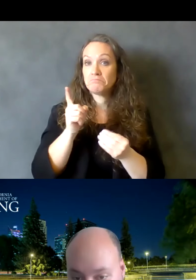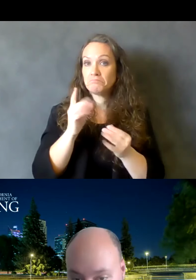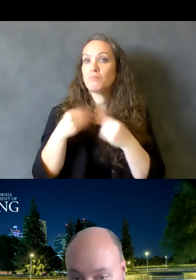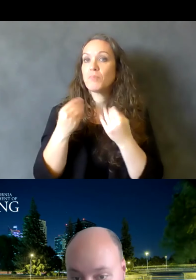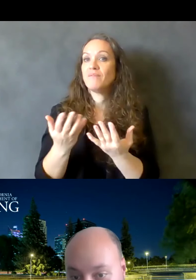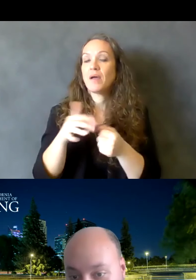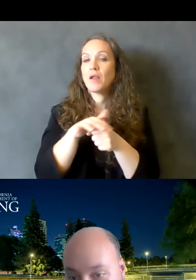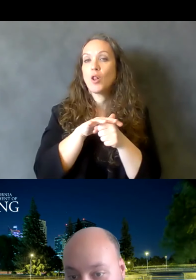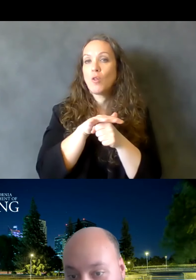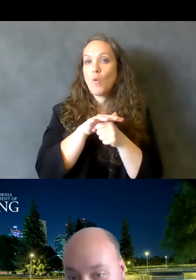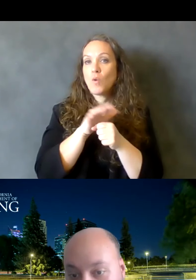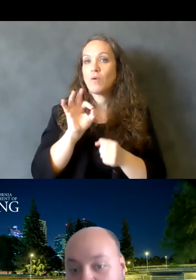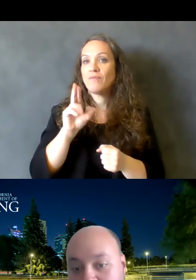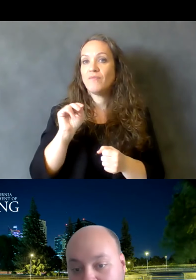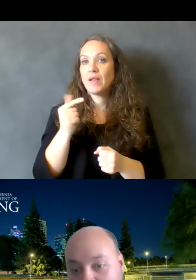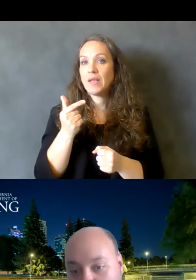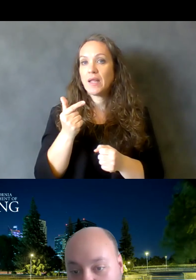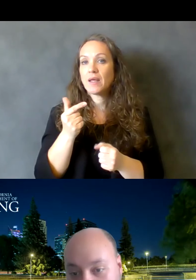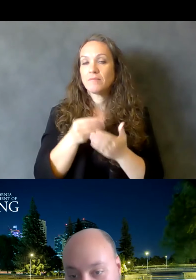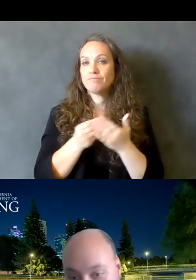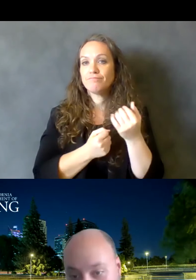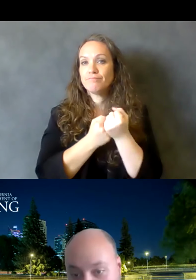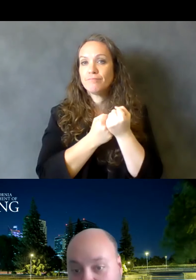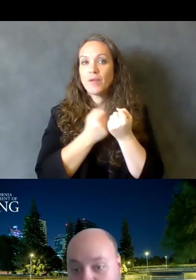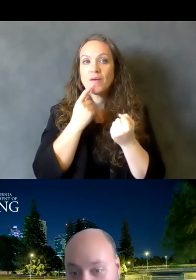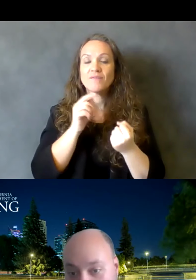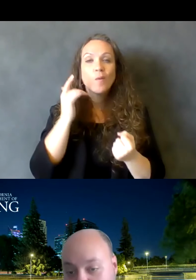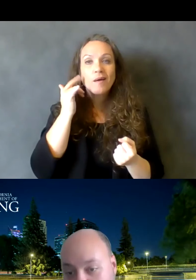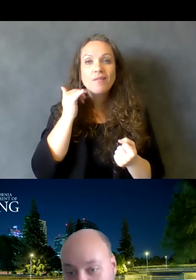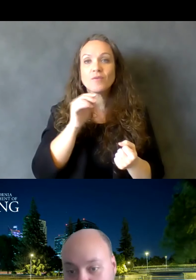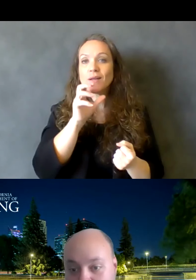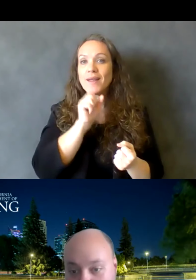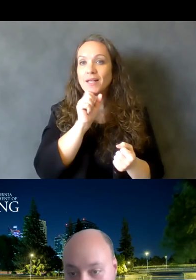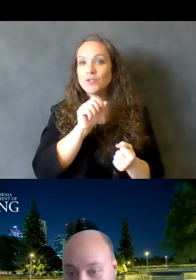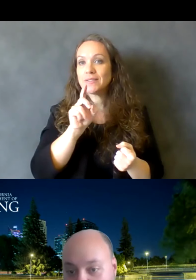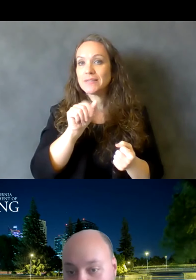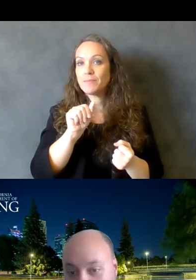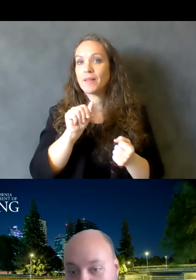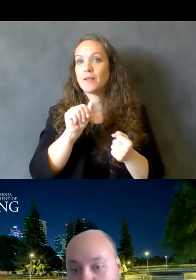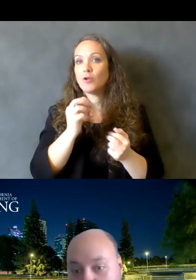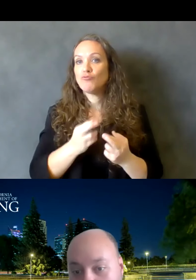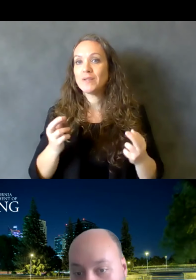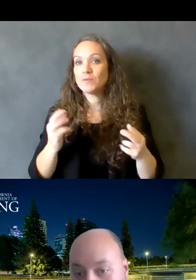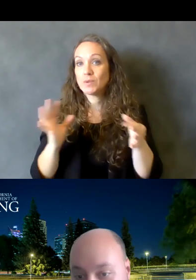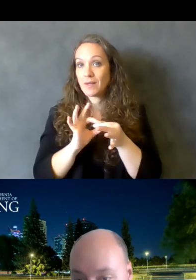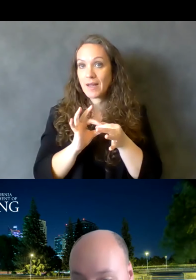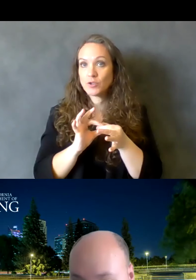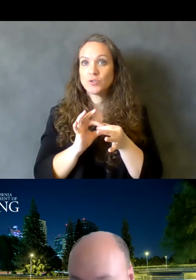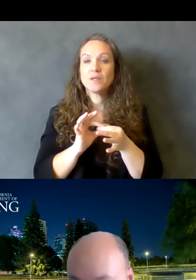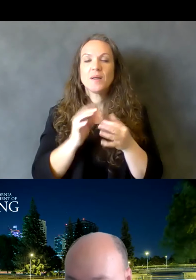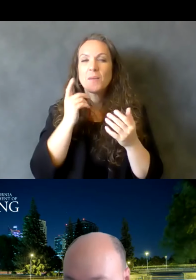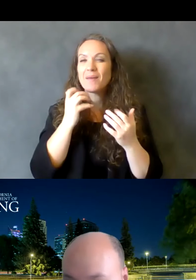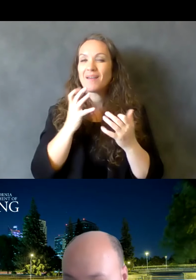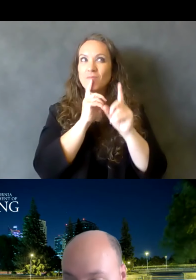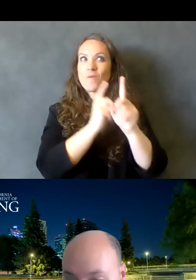local funding for the expansion of California's Aging and Disability Resource Connections to help us achieve a no wrong door